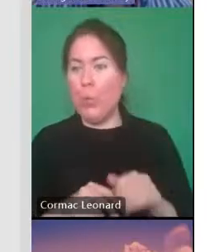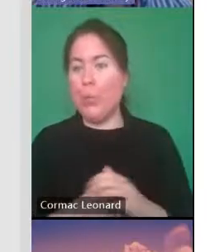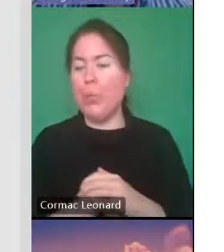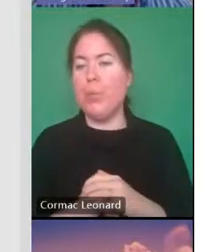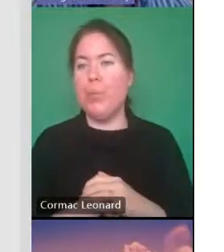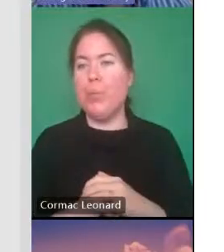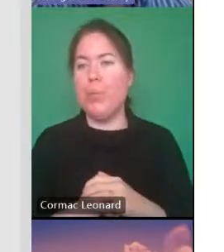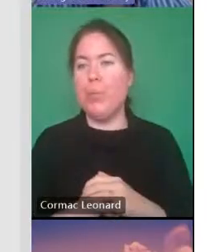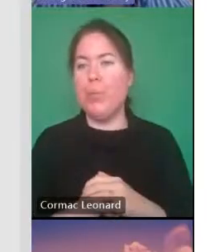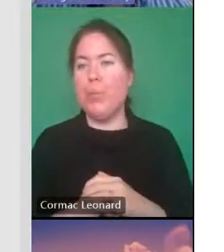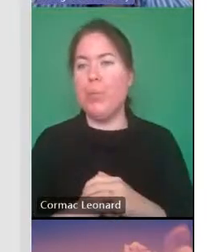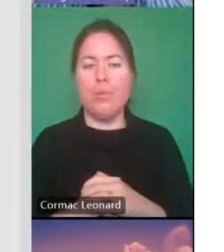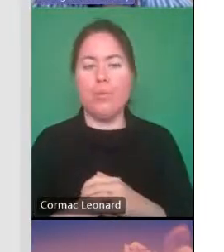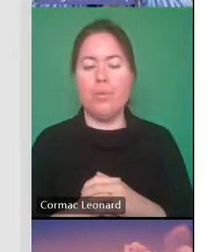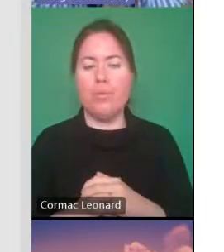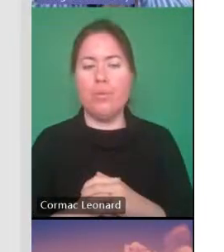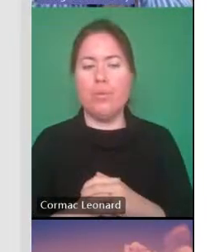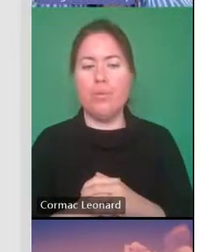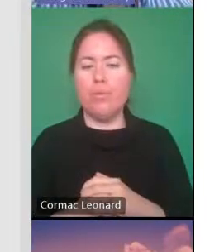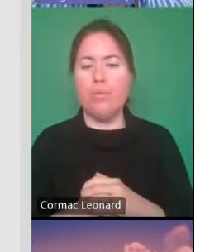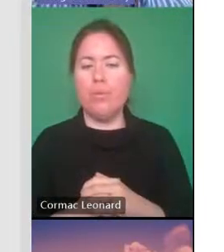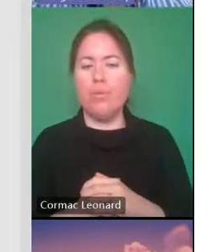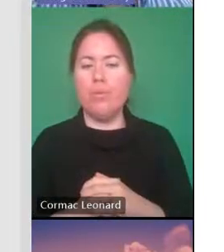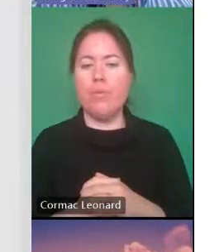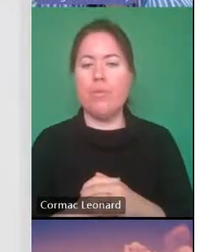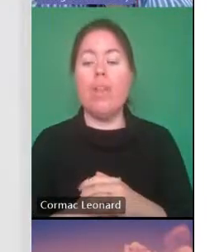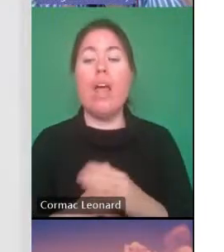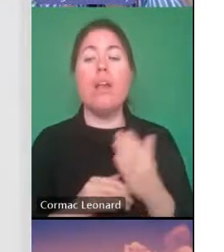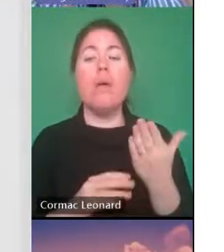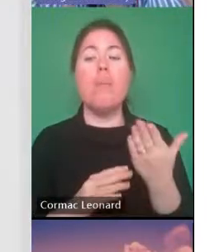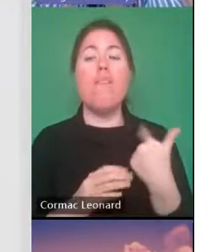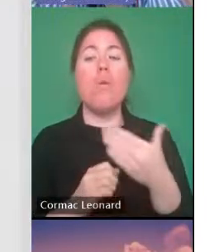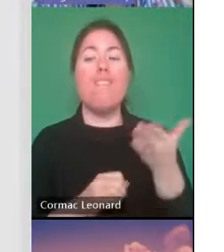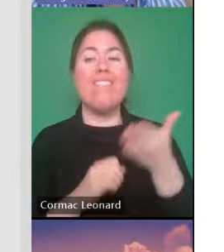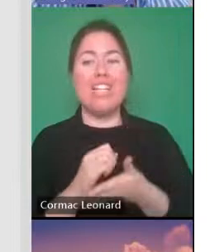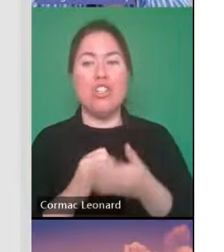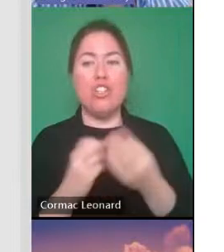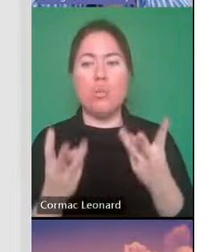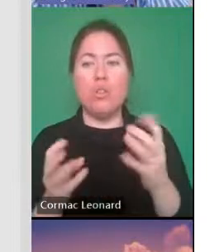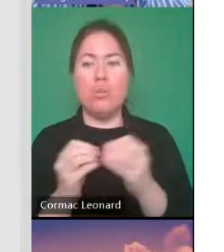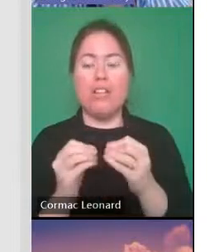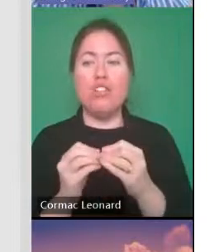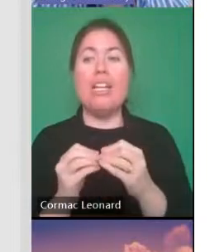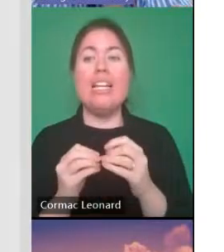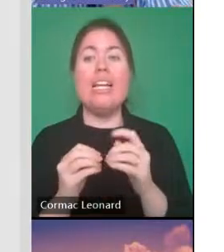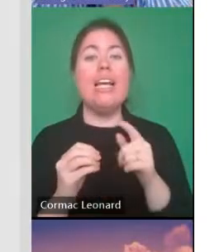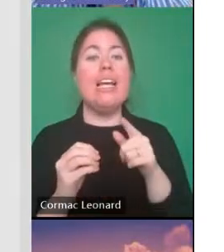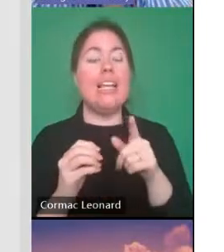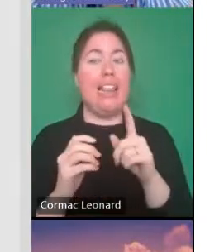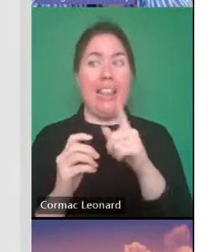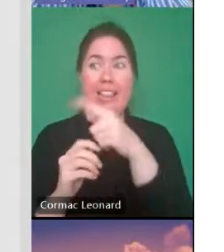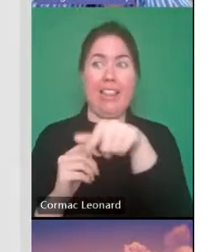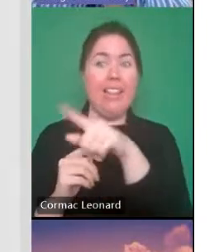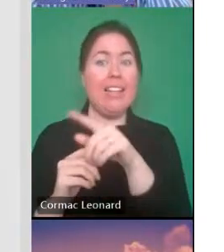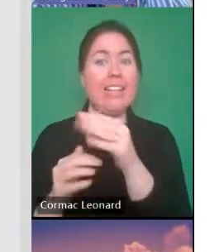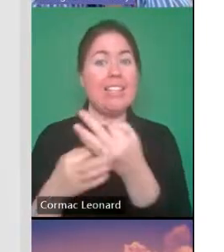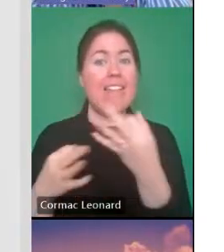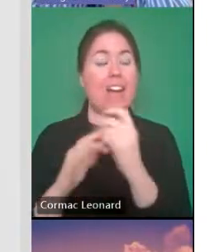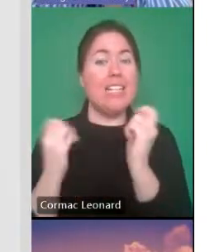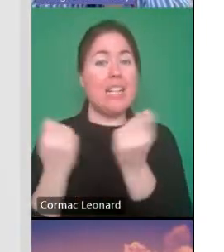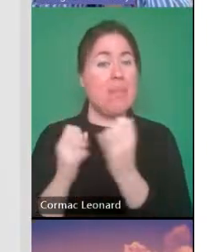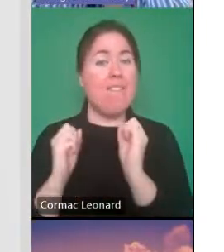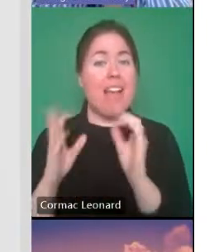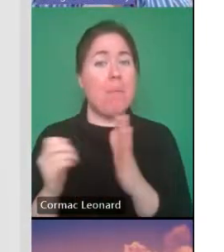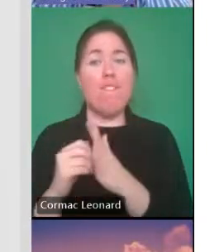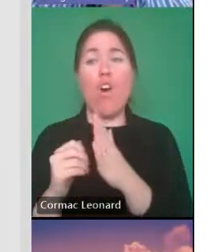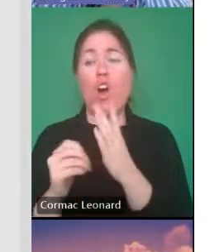And just to mention, just before we go, that Tim has mentioned that the teams are available for guidance and support. If there's any